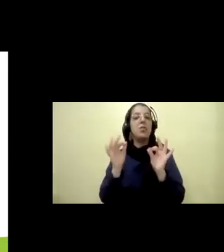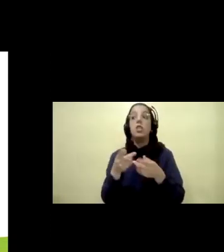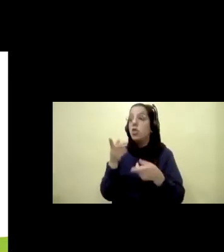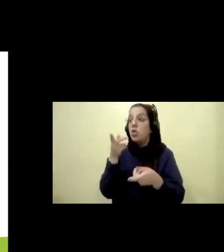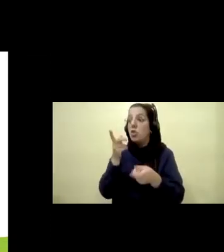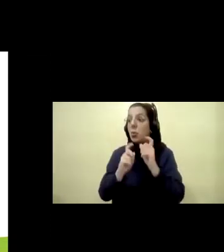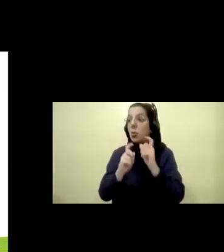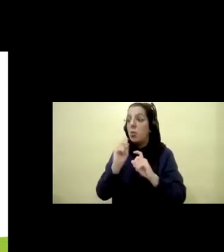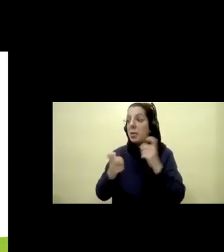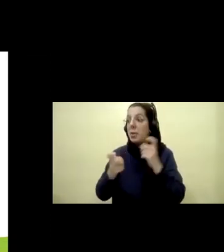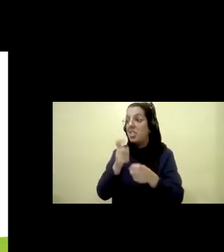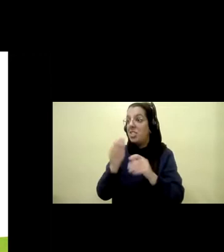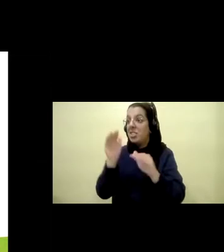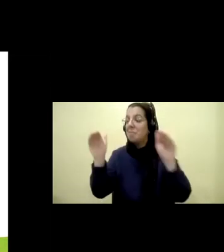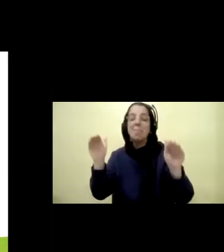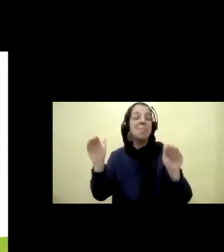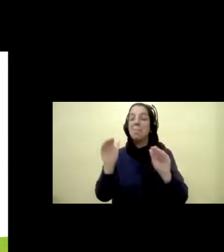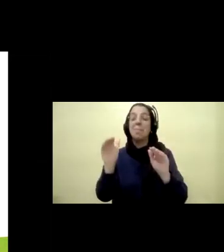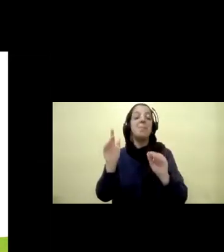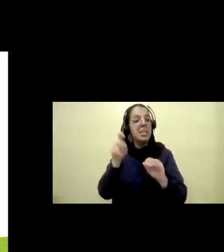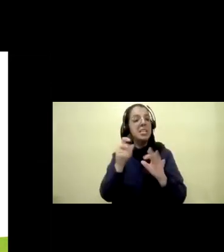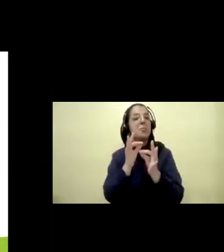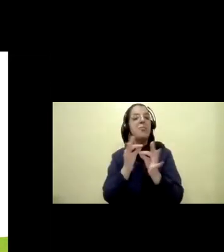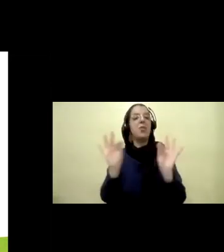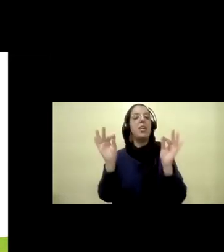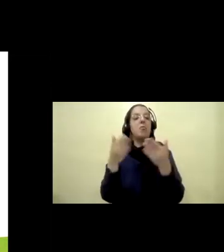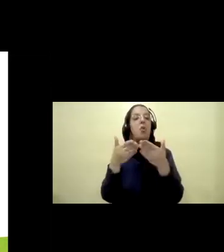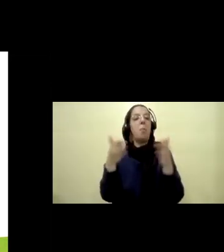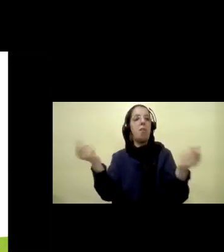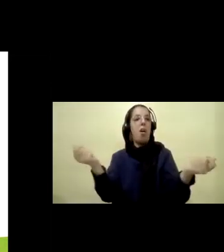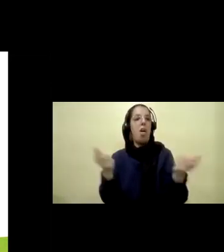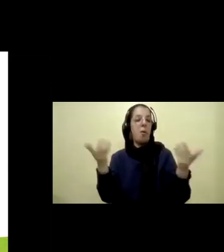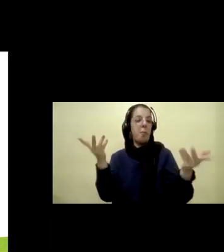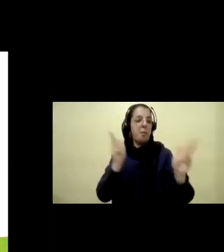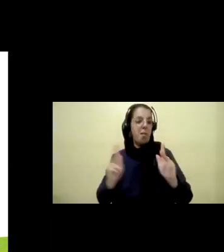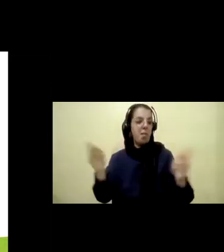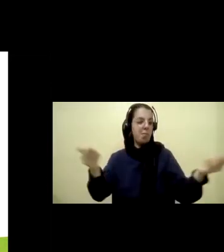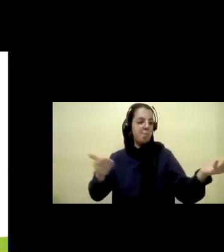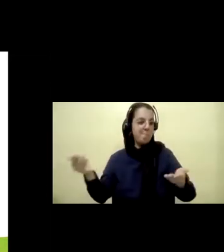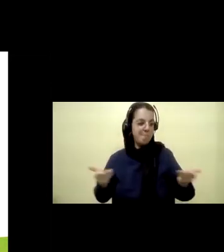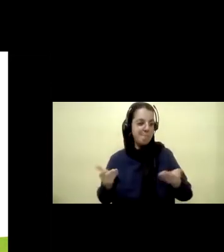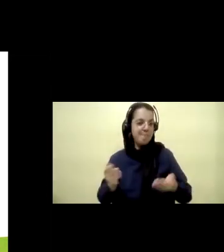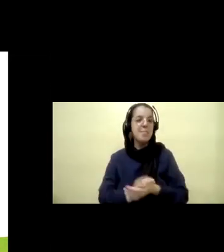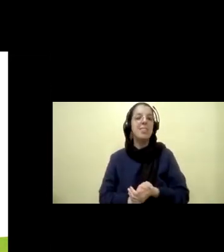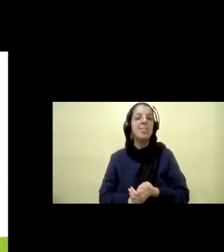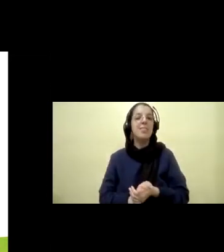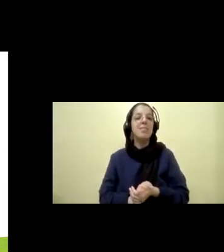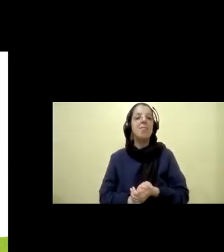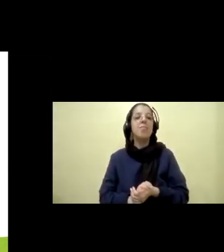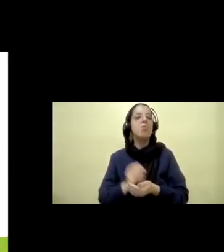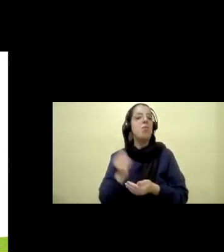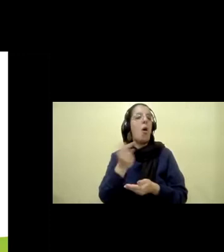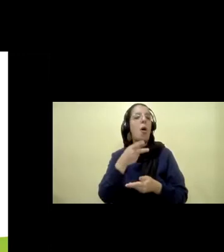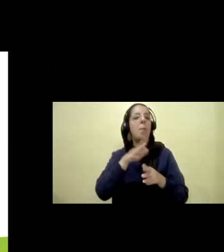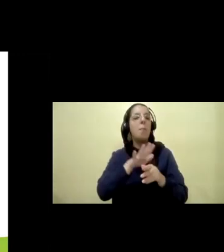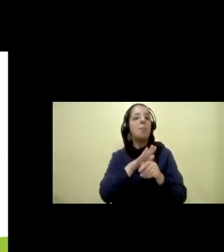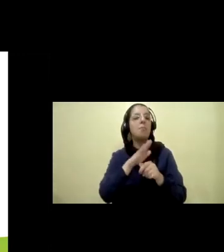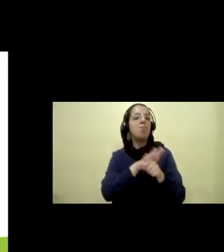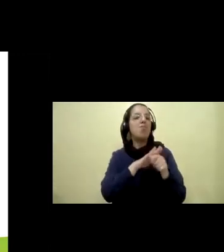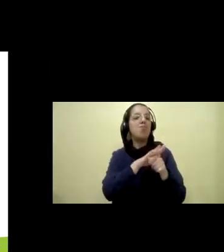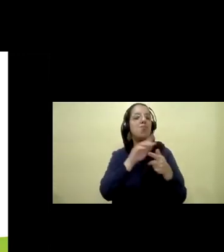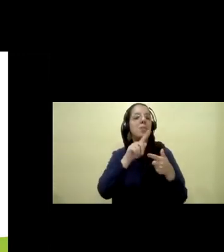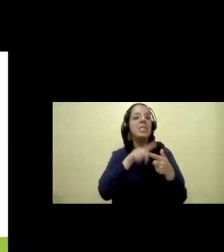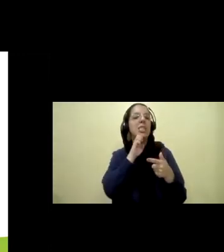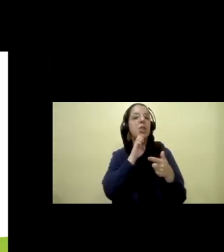It just has to be completely free and open to the public. And as I said, those parks are all located in Etobicoke,